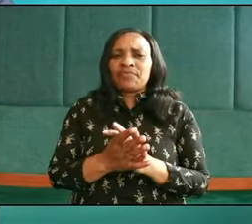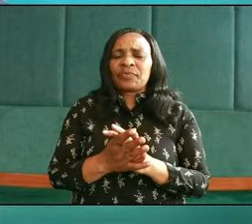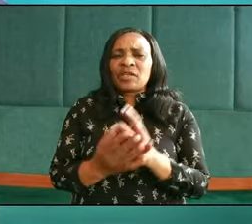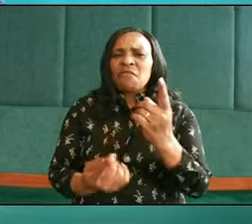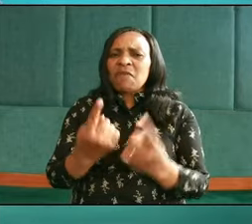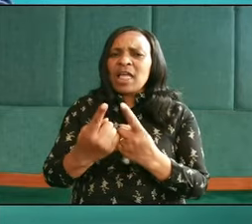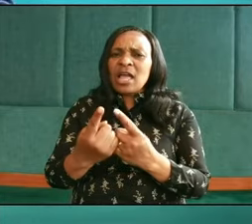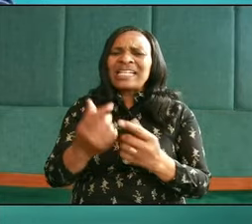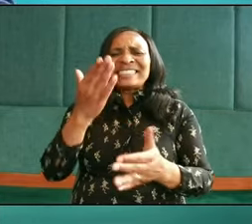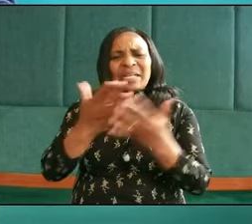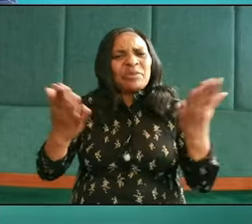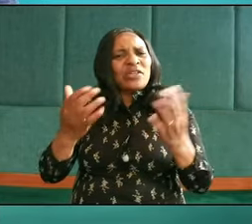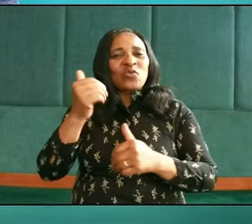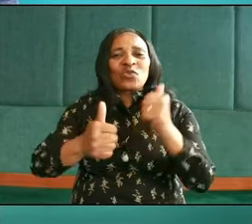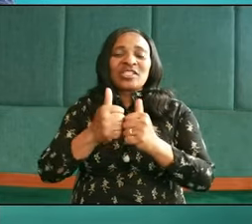something that can